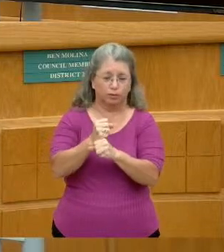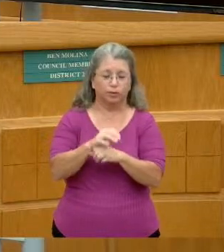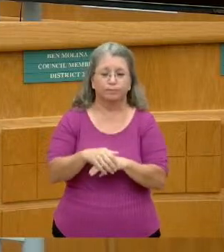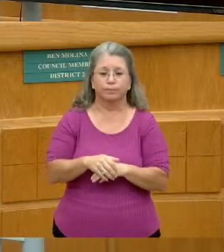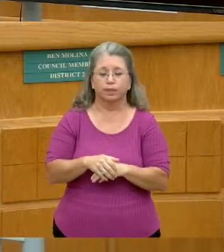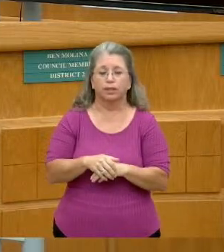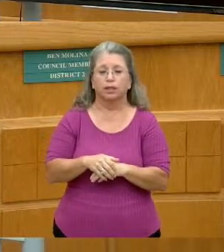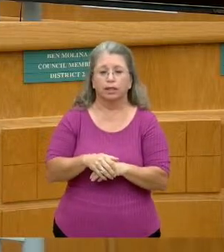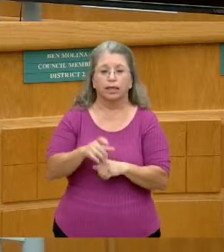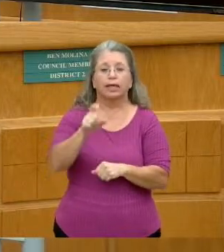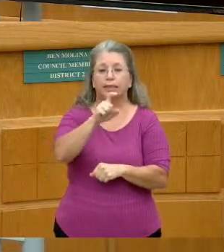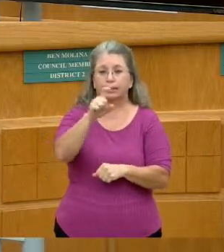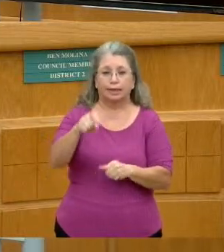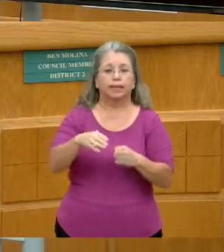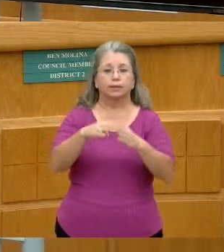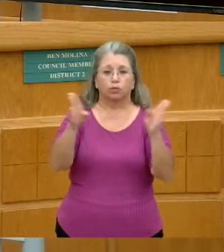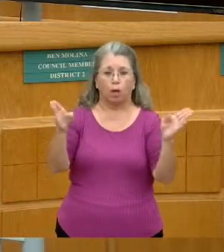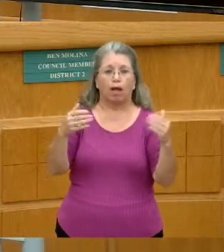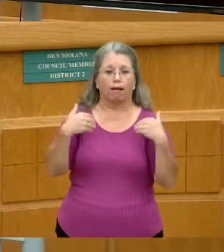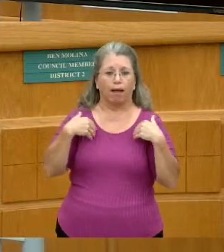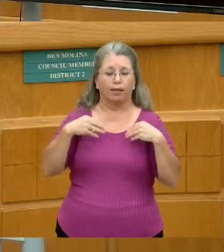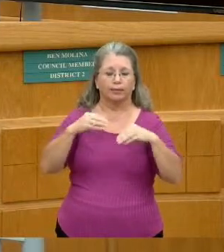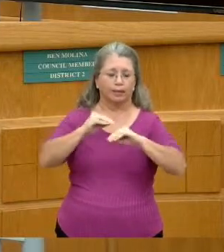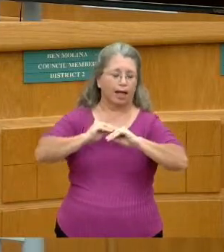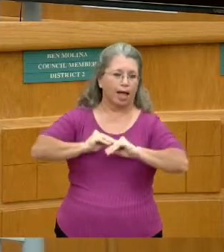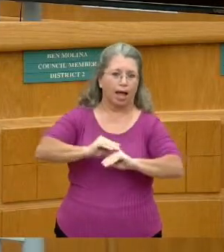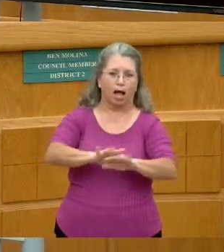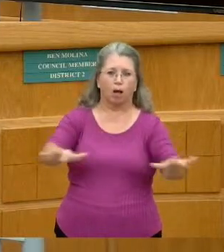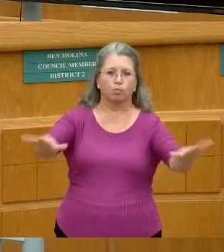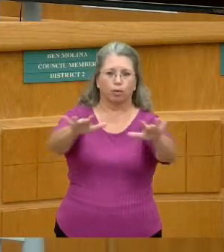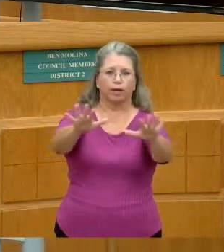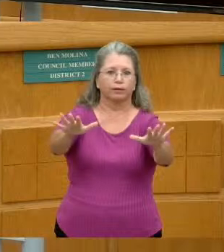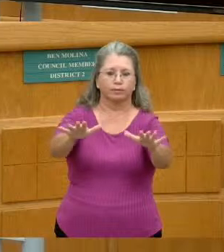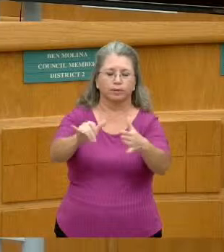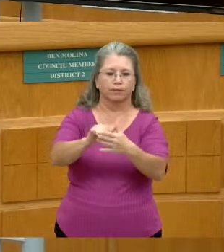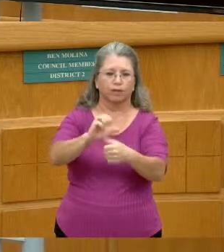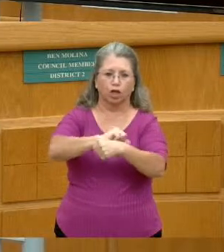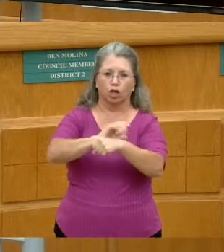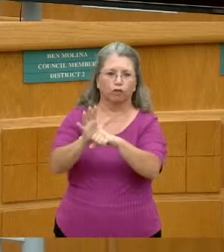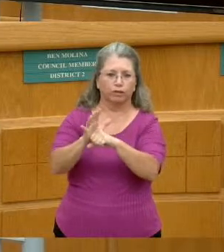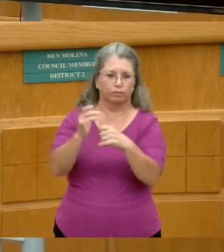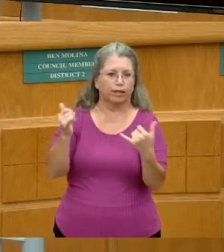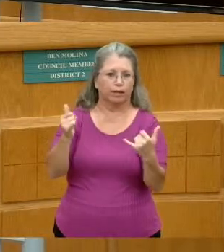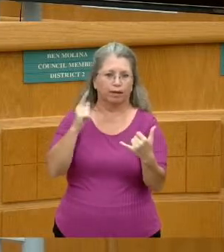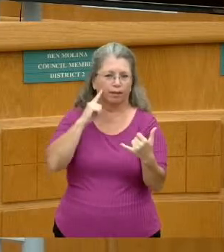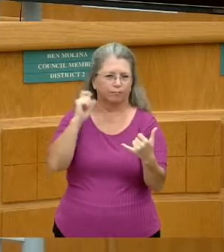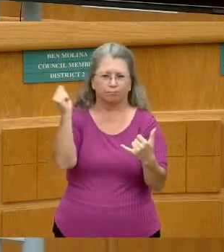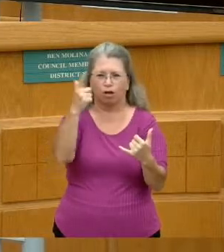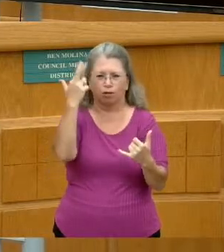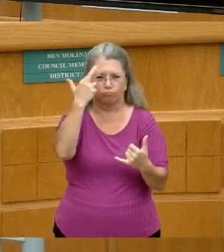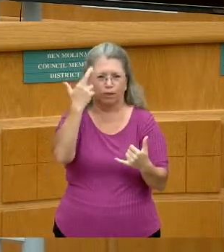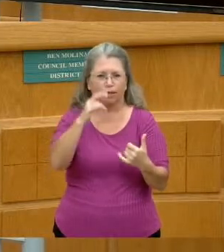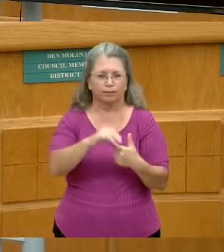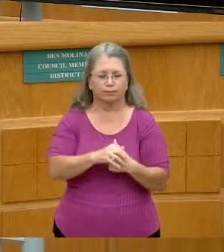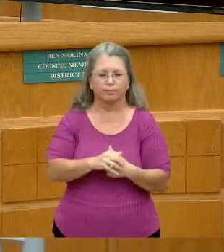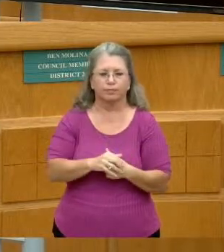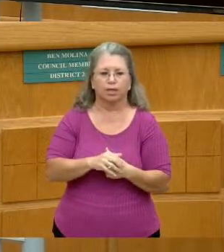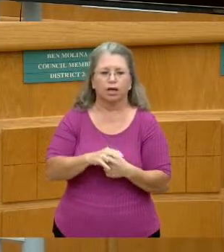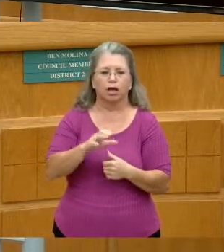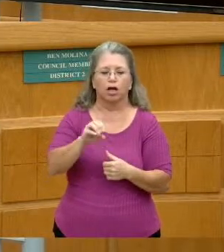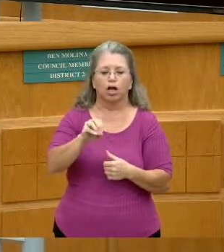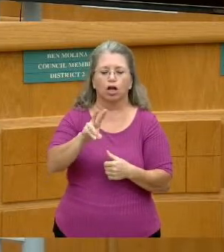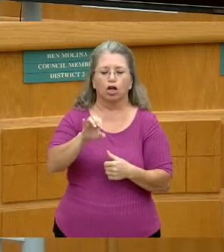Texas-wide outbreak of COVID-19 right now. I think most people are aware of this at this point. COVID-19 is still expanding in